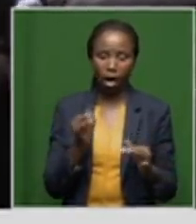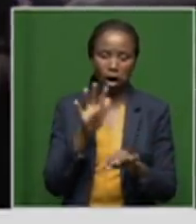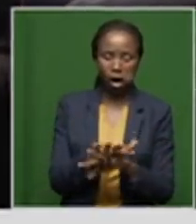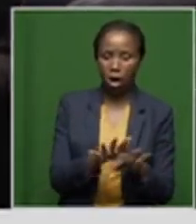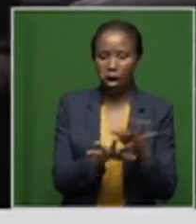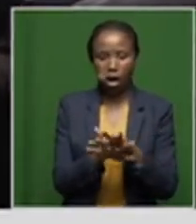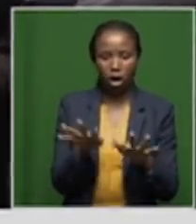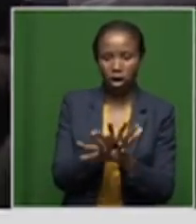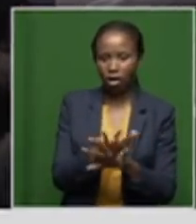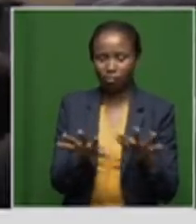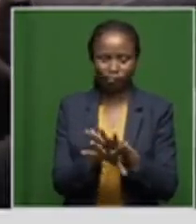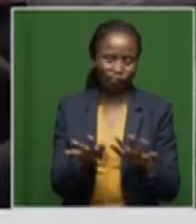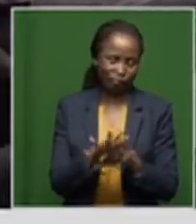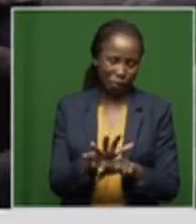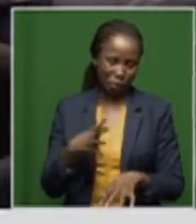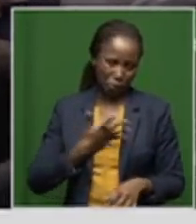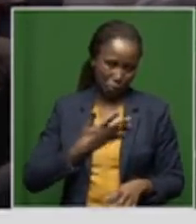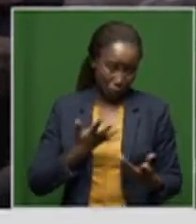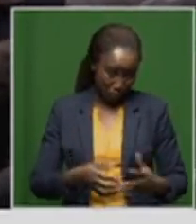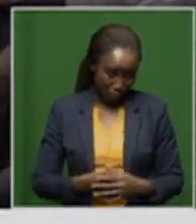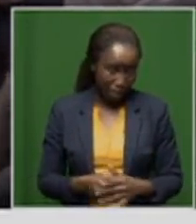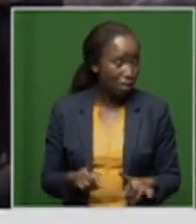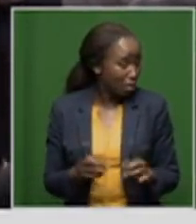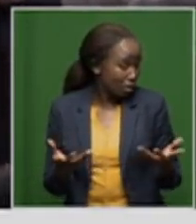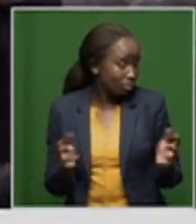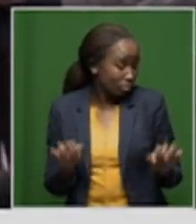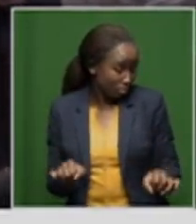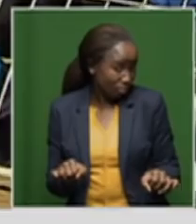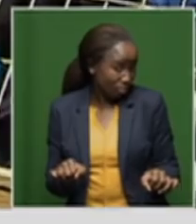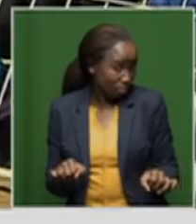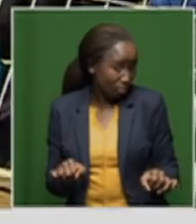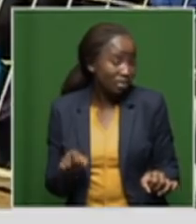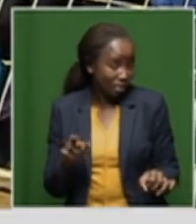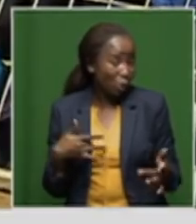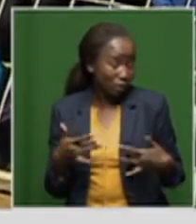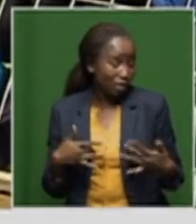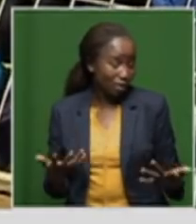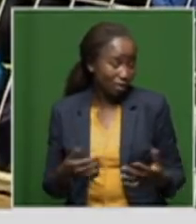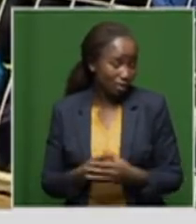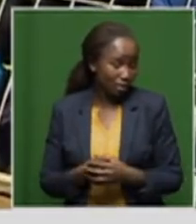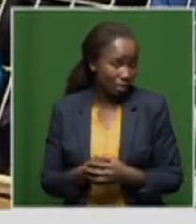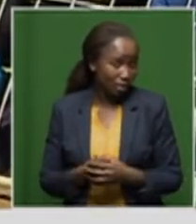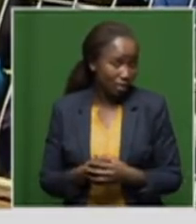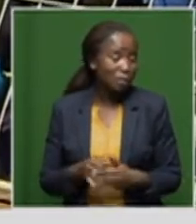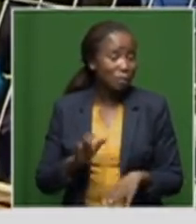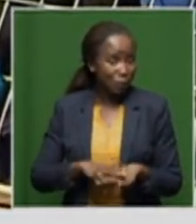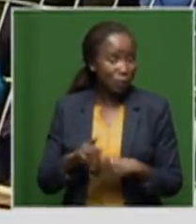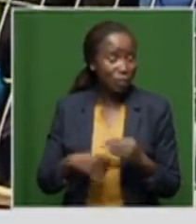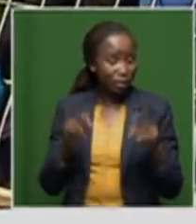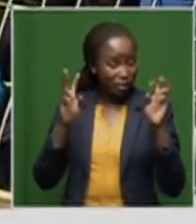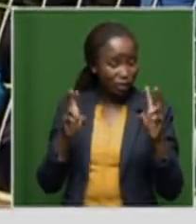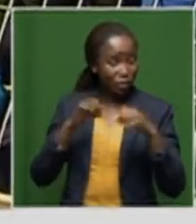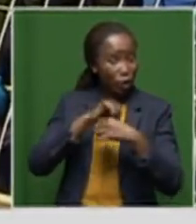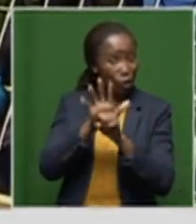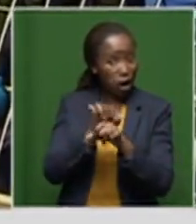crowded into one section. So that would no doubt be a concern, particularly with regards to